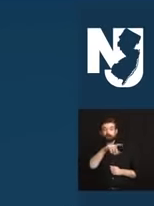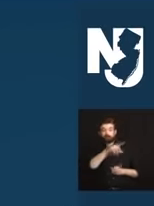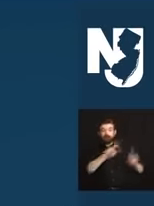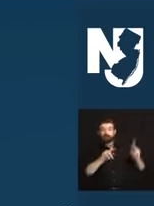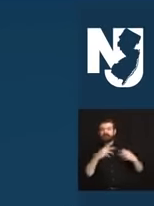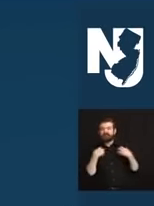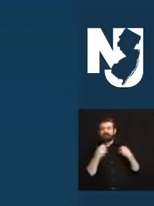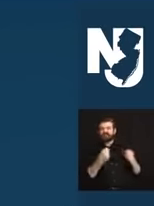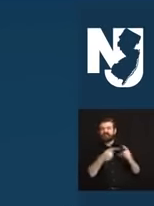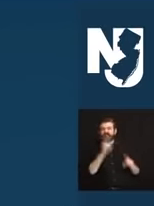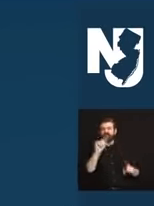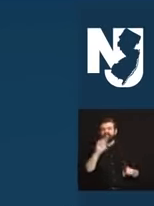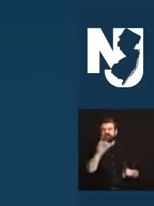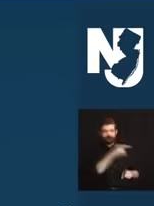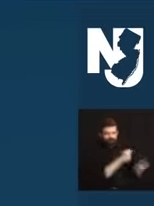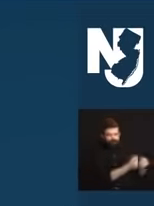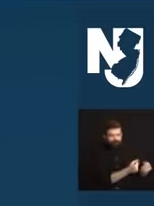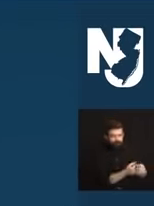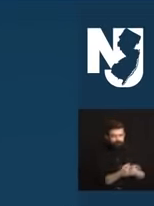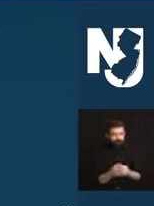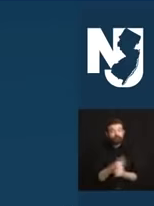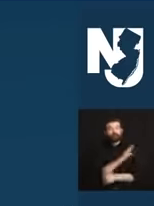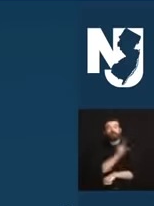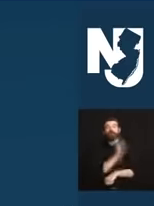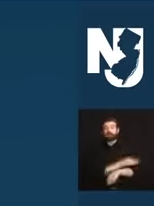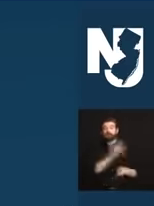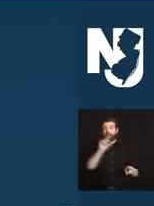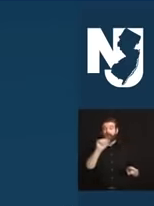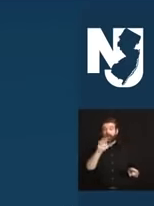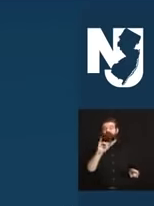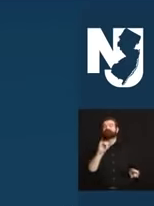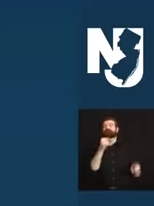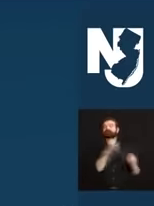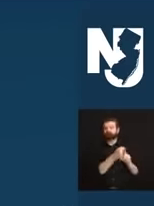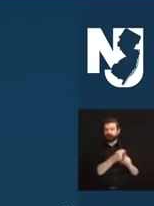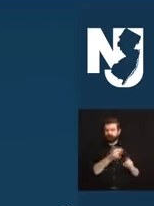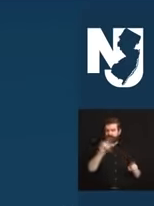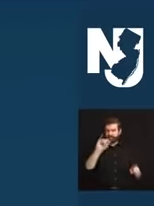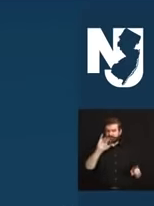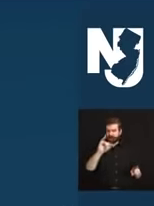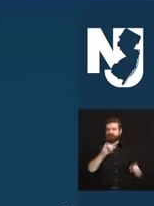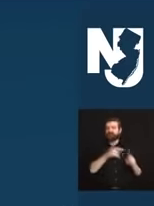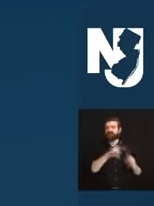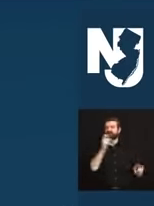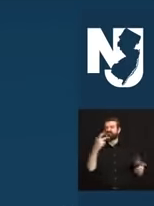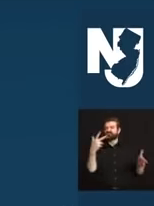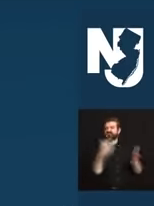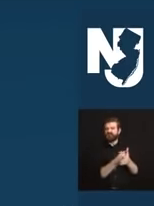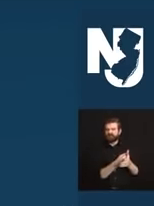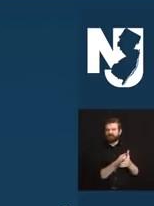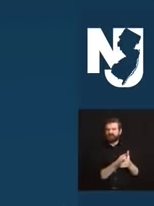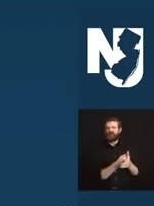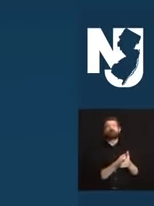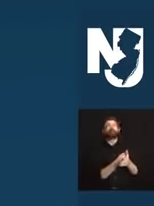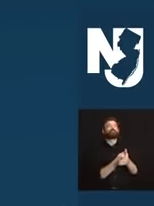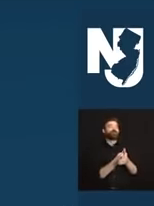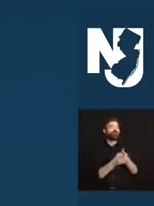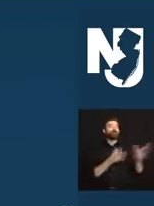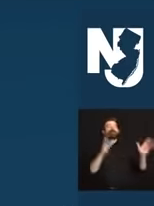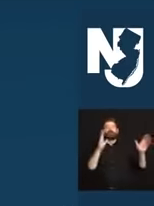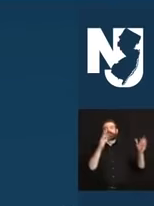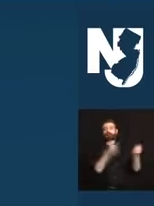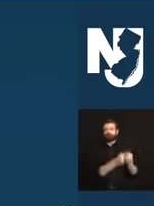his eldest daughter, Kara, was injured in an automobile accident. So Jack leaves behind his